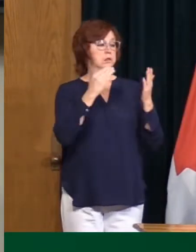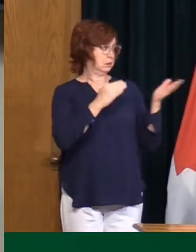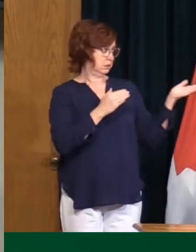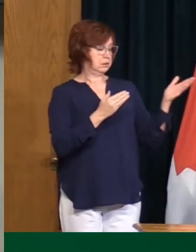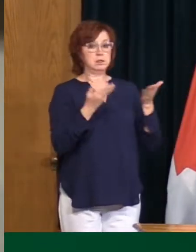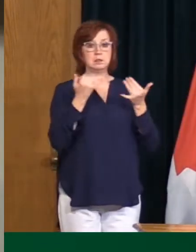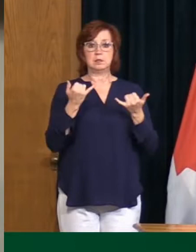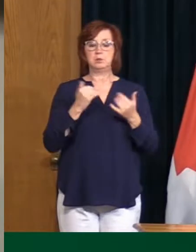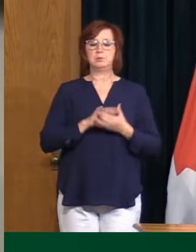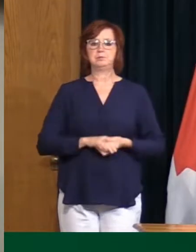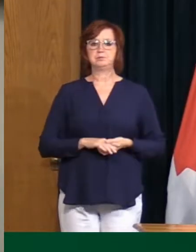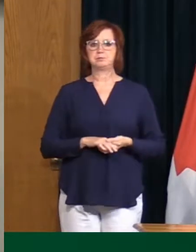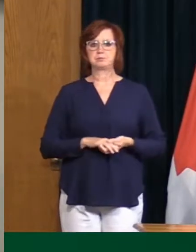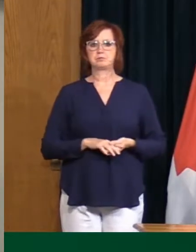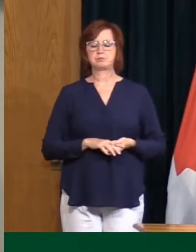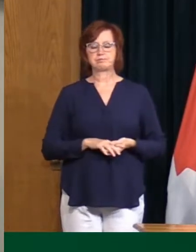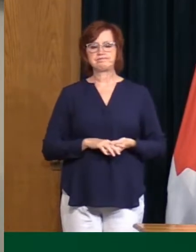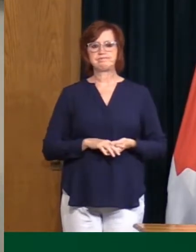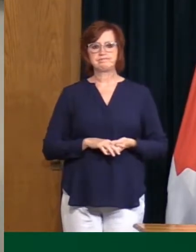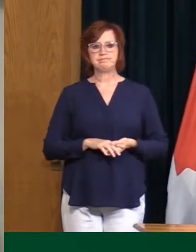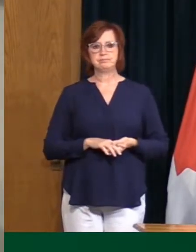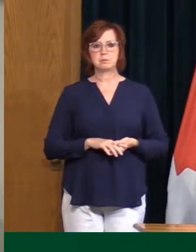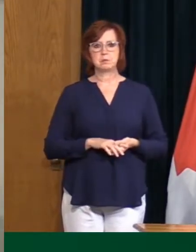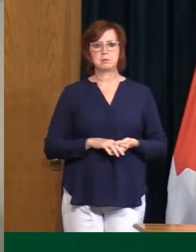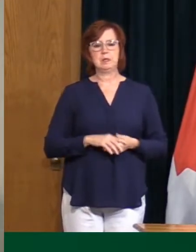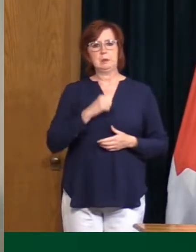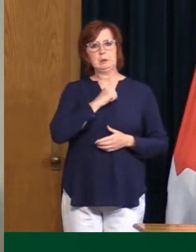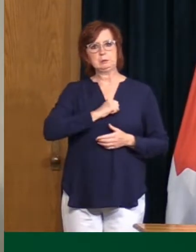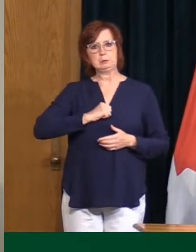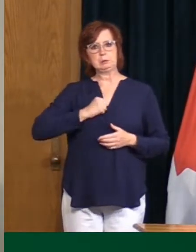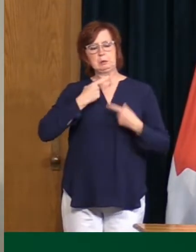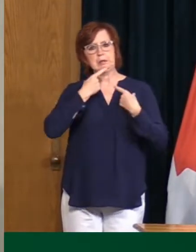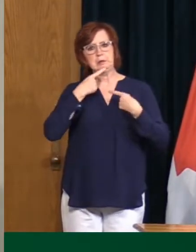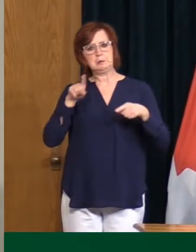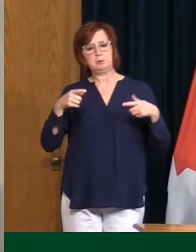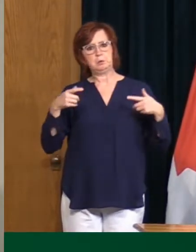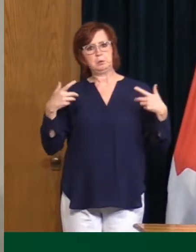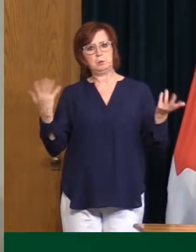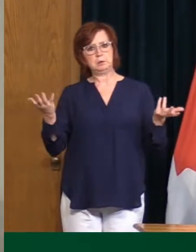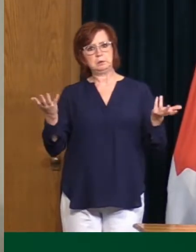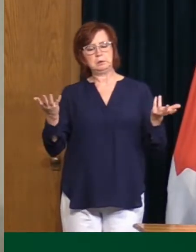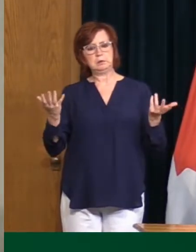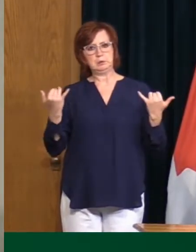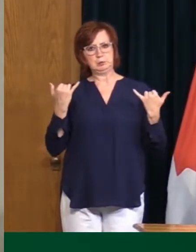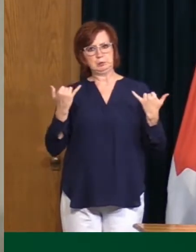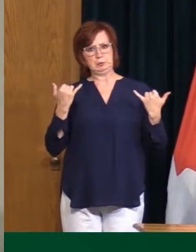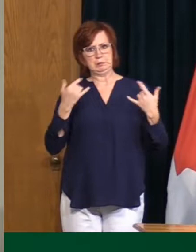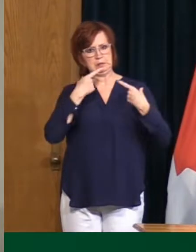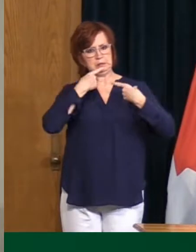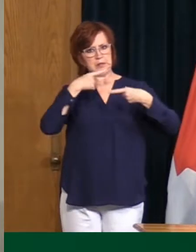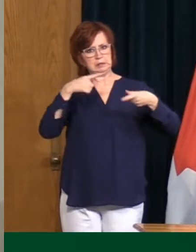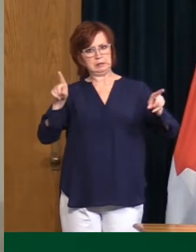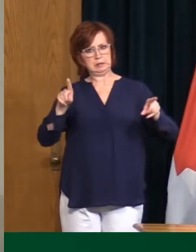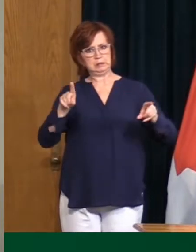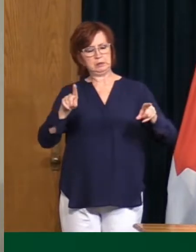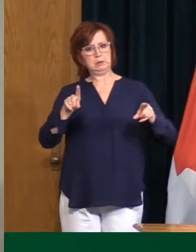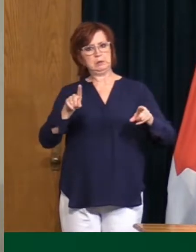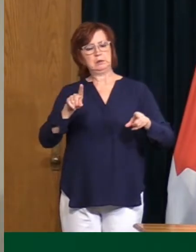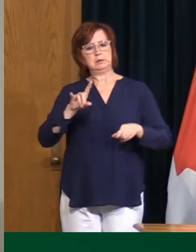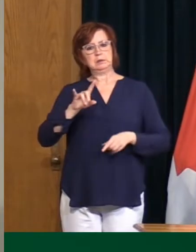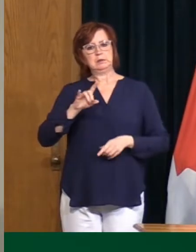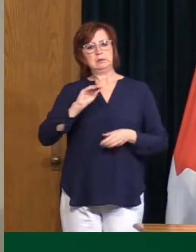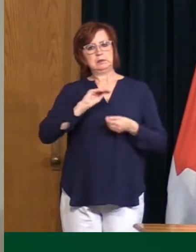So I'm sorry to announce that today we are announcing our 7th death